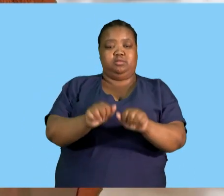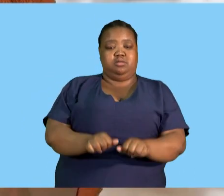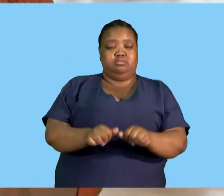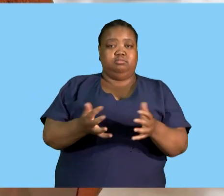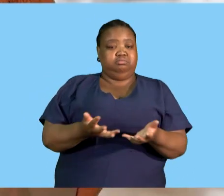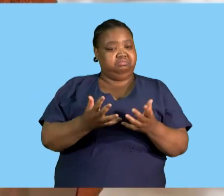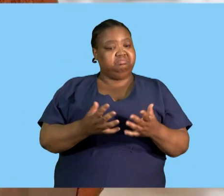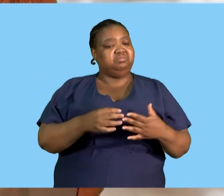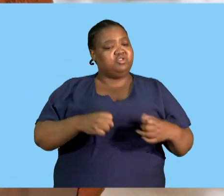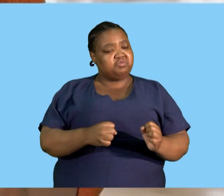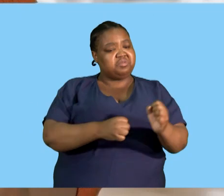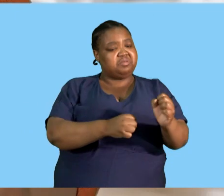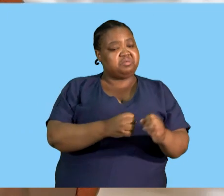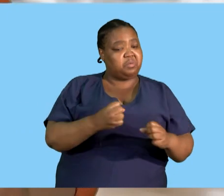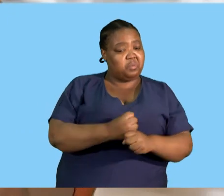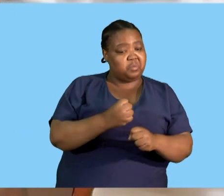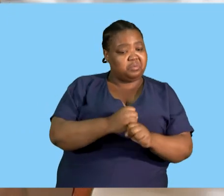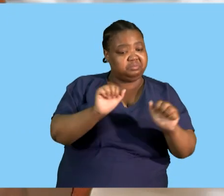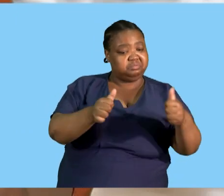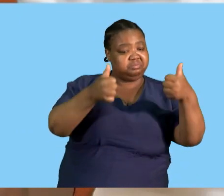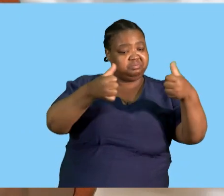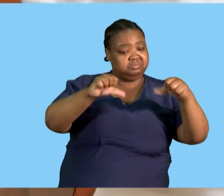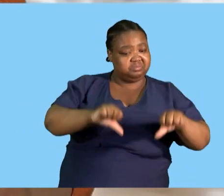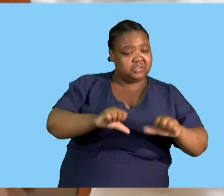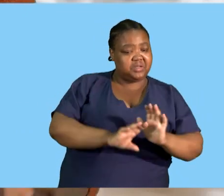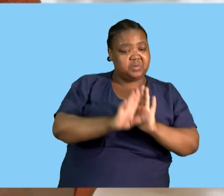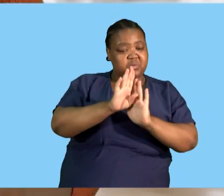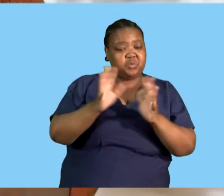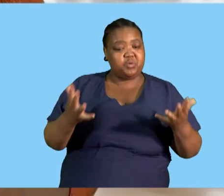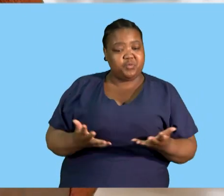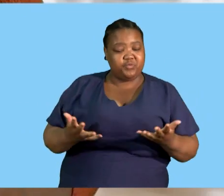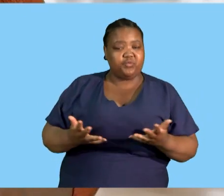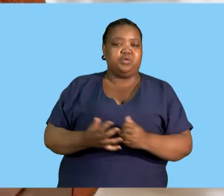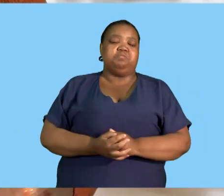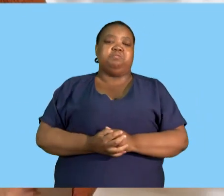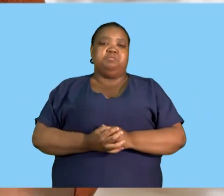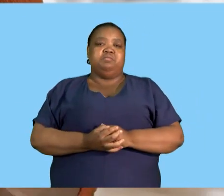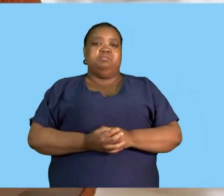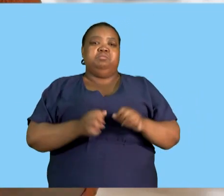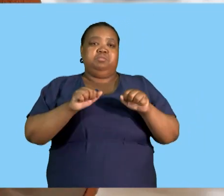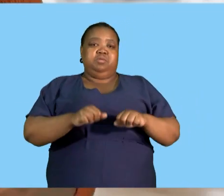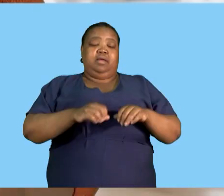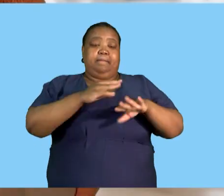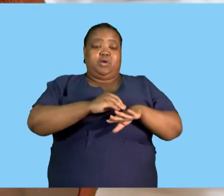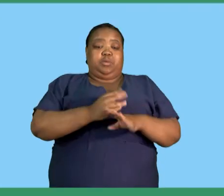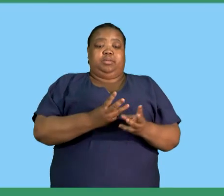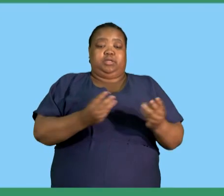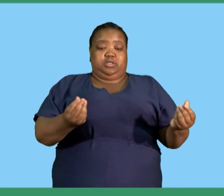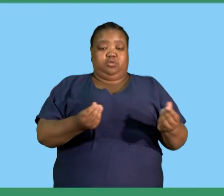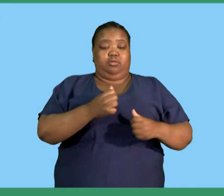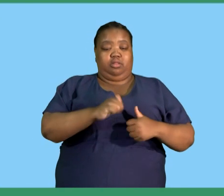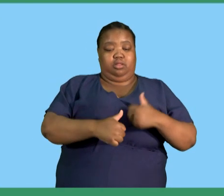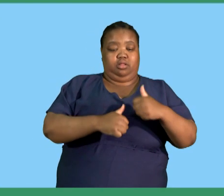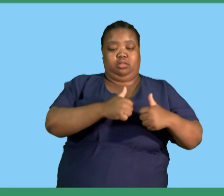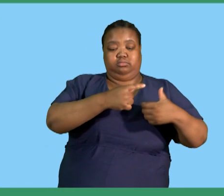we evaluate the strategy. Did it work? Did it not work? How can we improve and where can we improve? So this is just us listing the problem